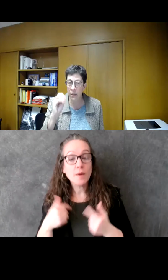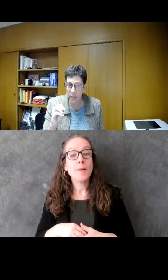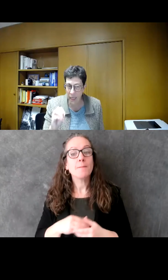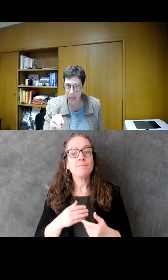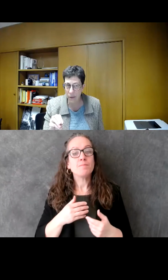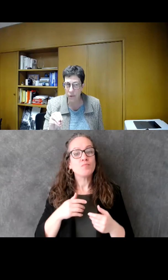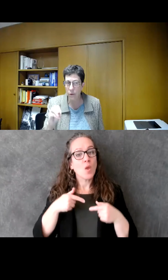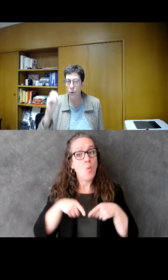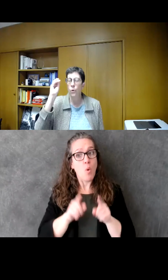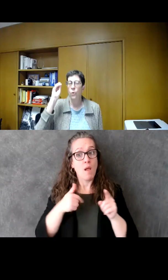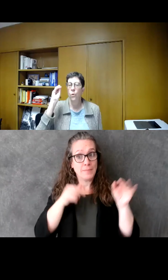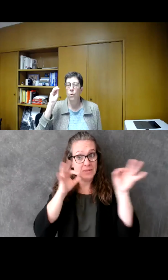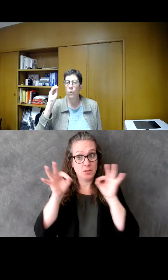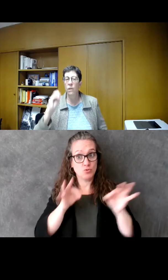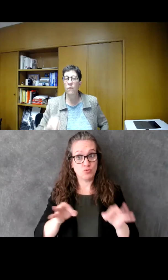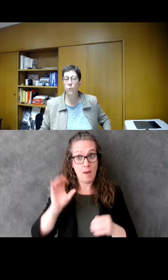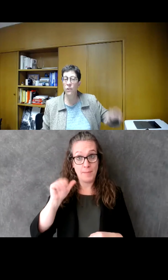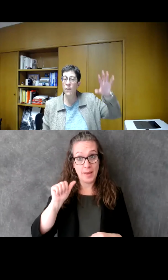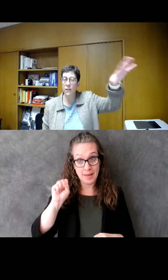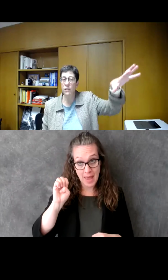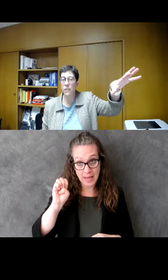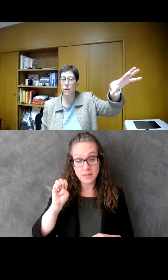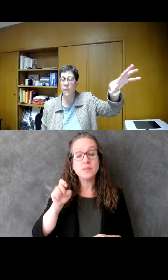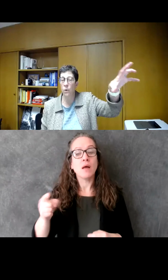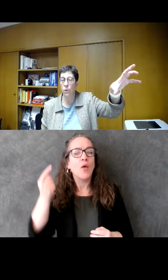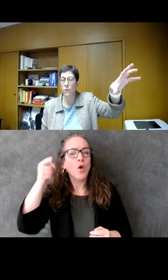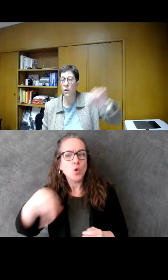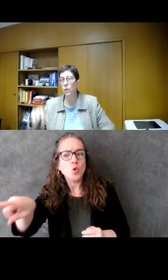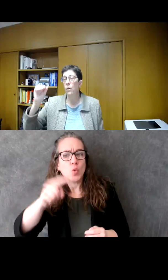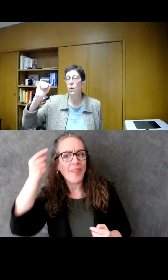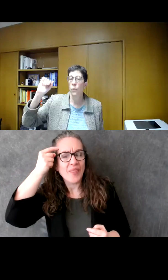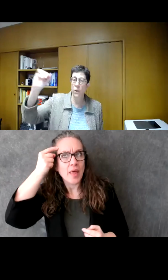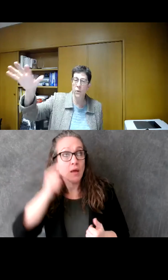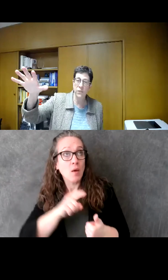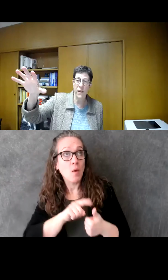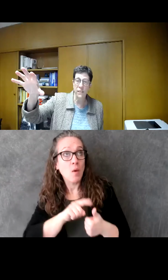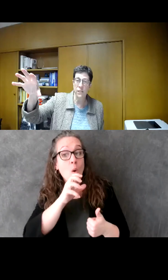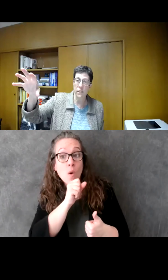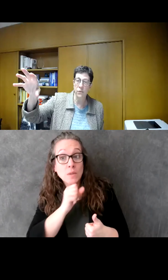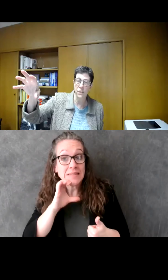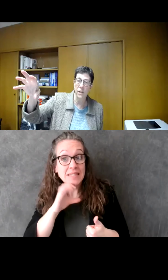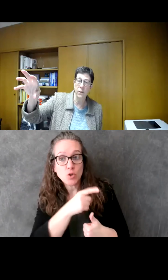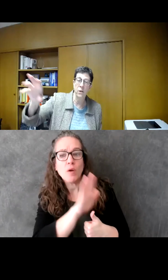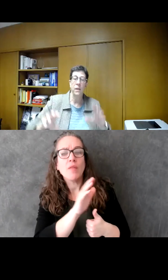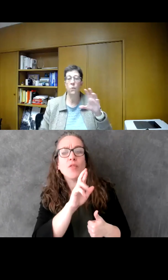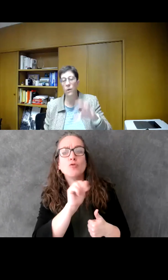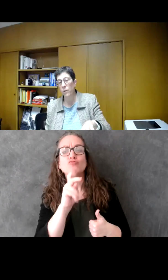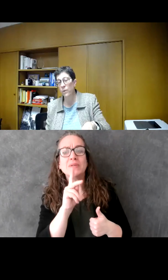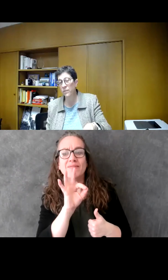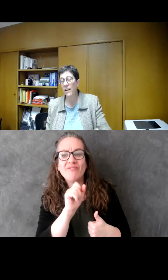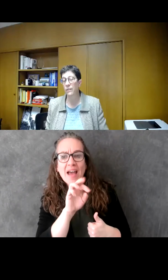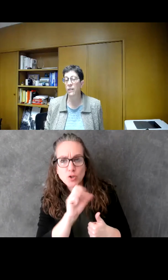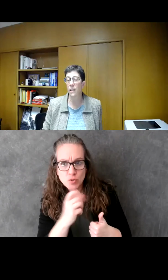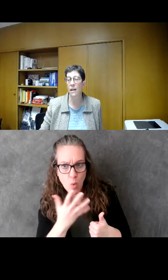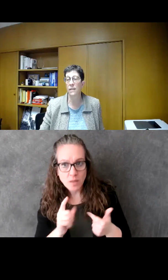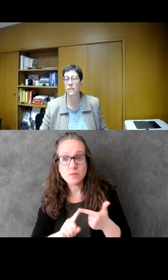you're hearing the case, what are the risk factors in the older adult? What are the risk factors in the trusted other? And what are the